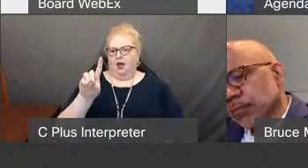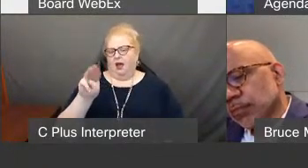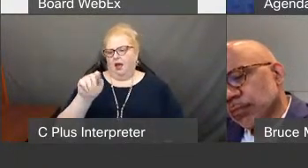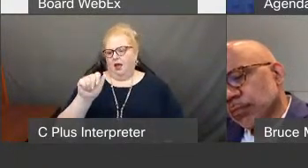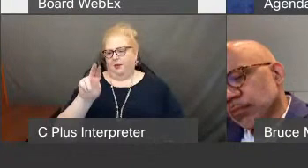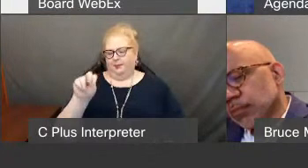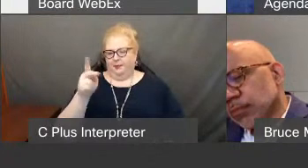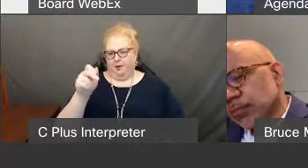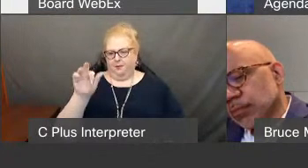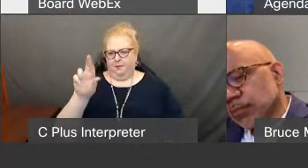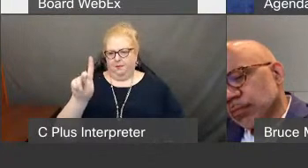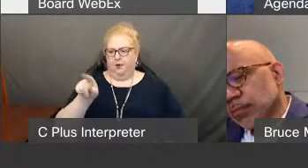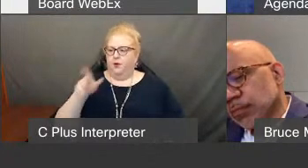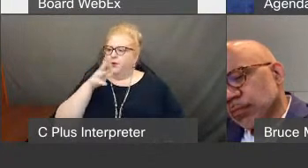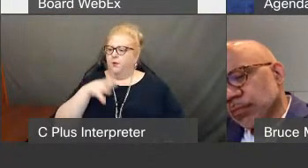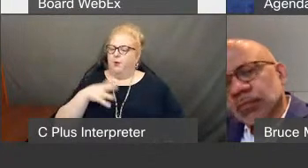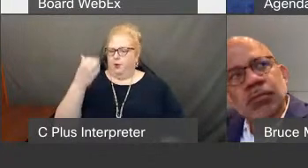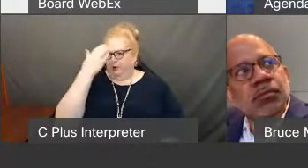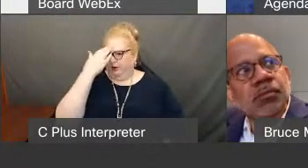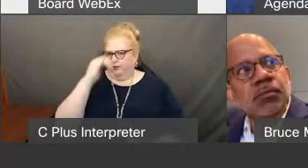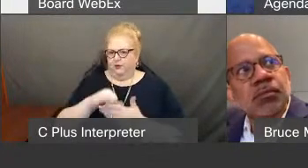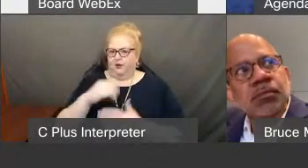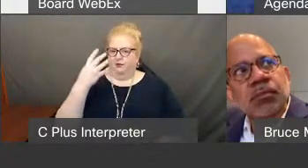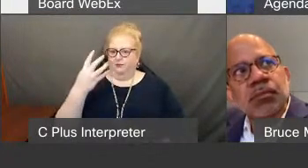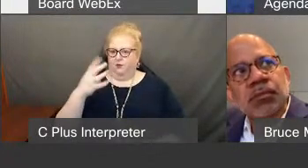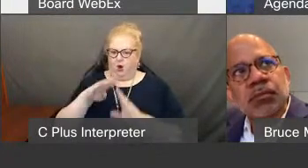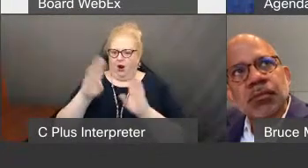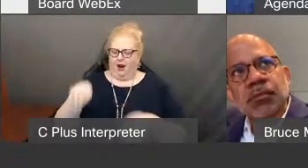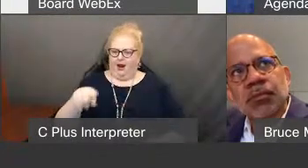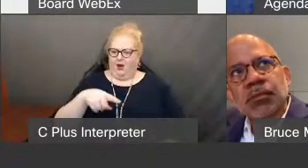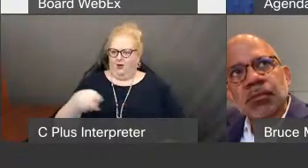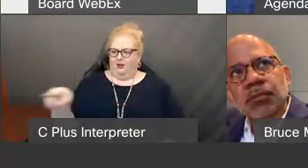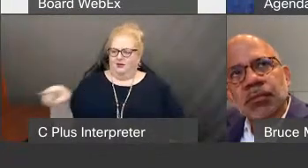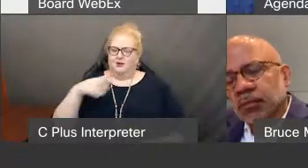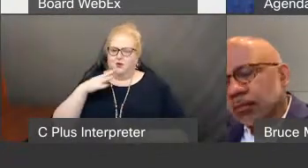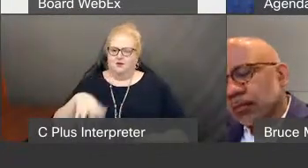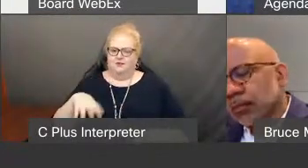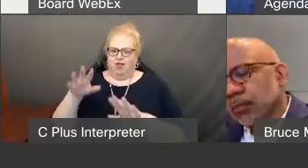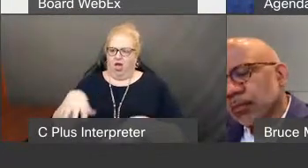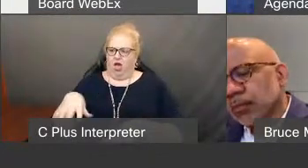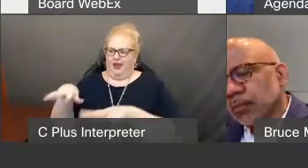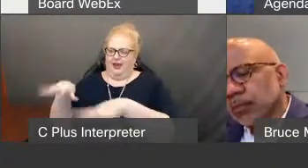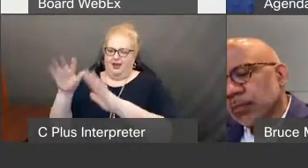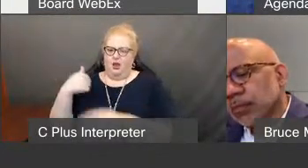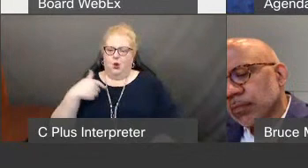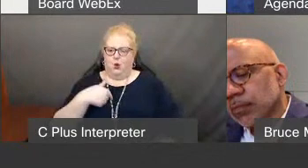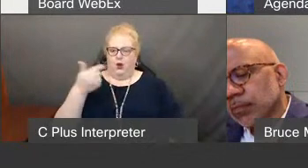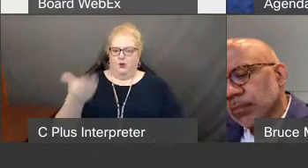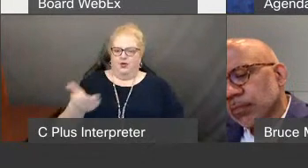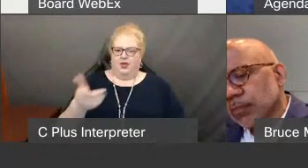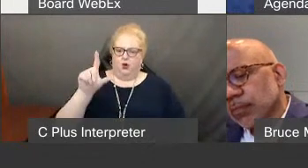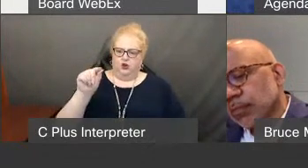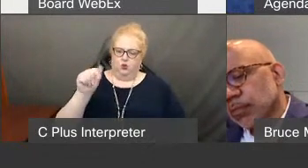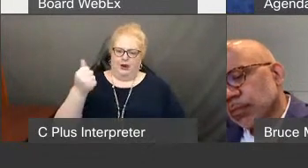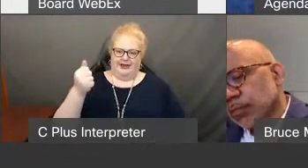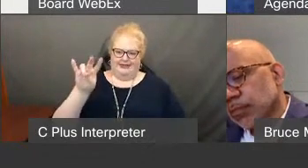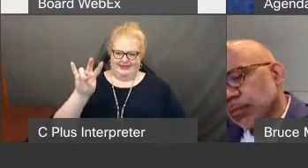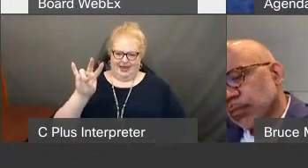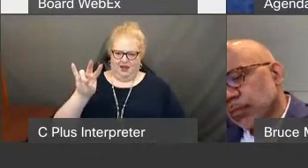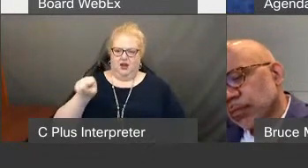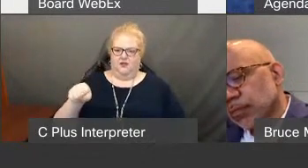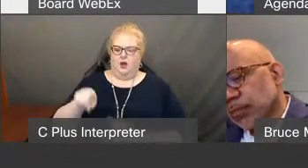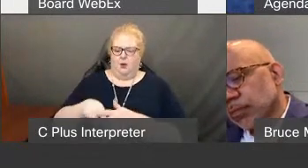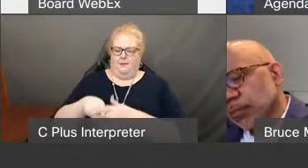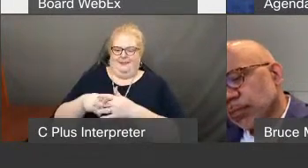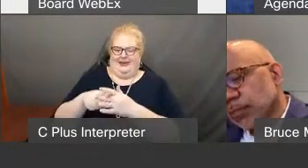know is there's four houses flooding. We was out there in 2017, and they was having the beginning of